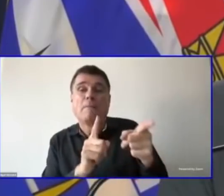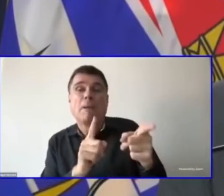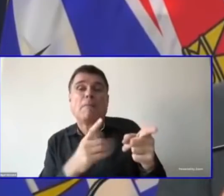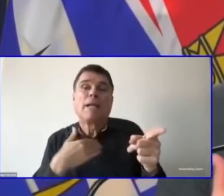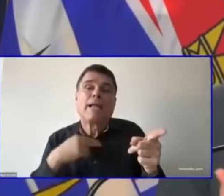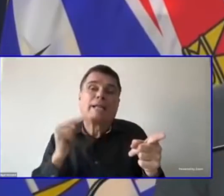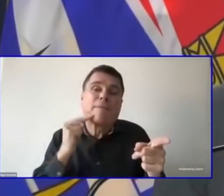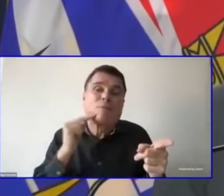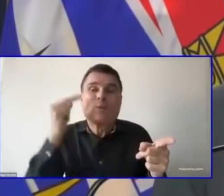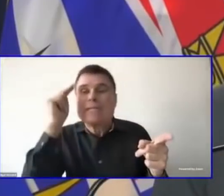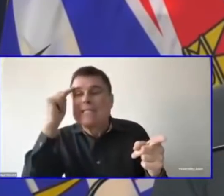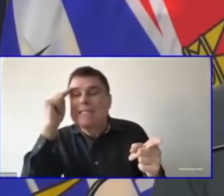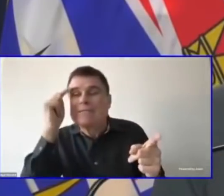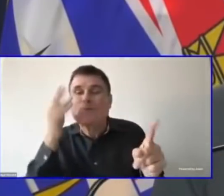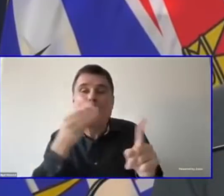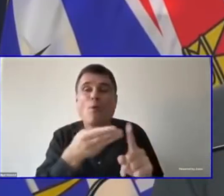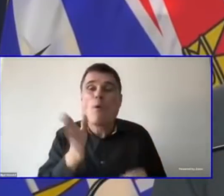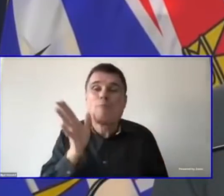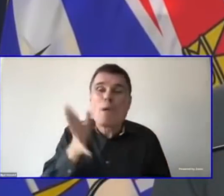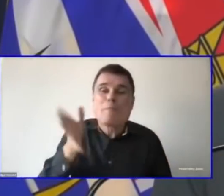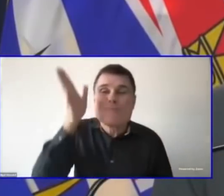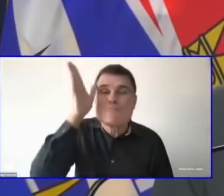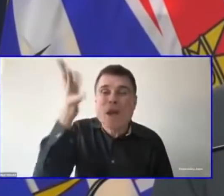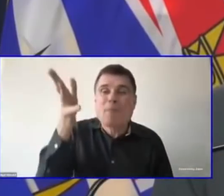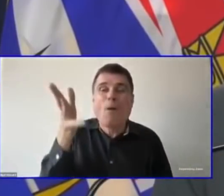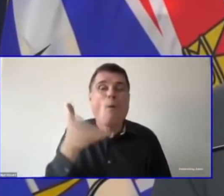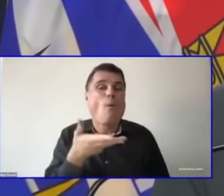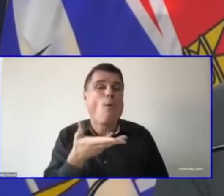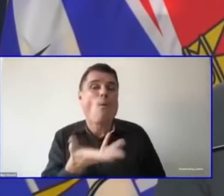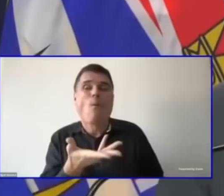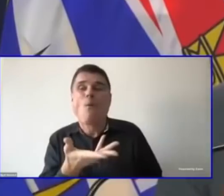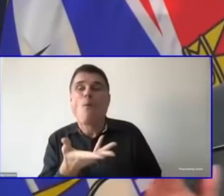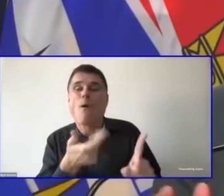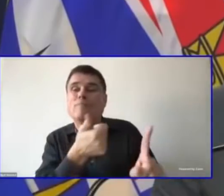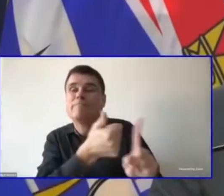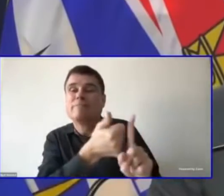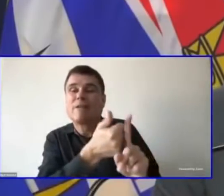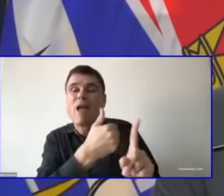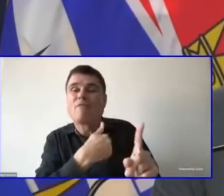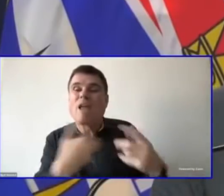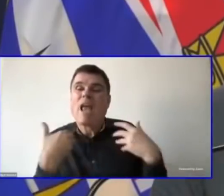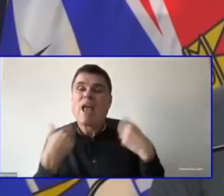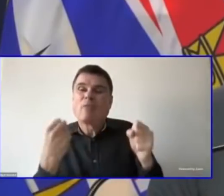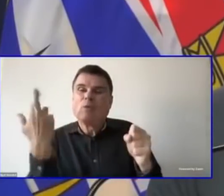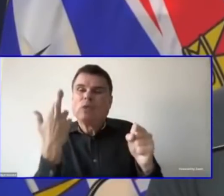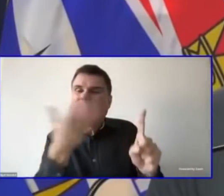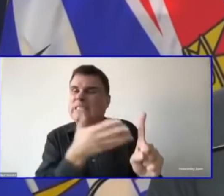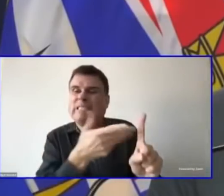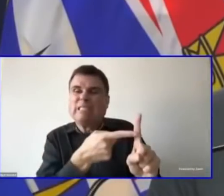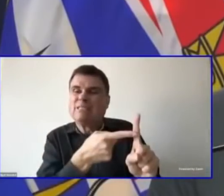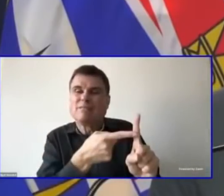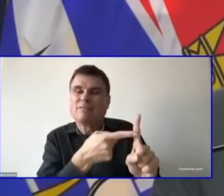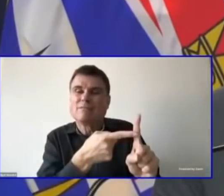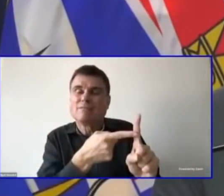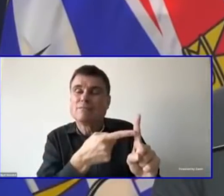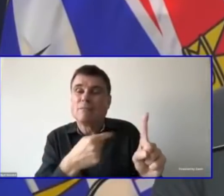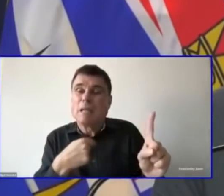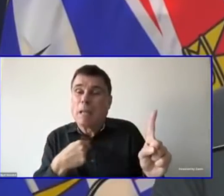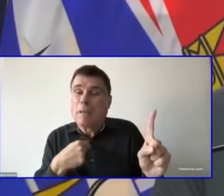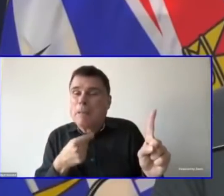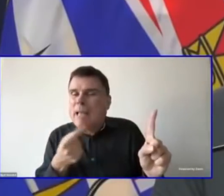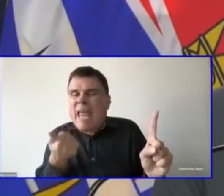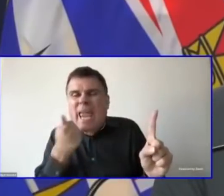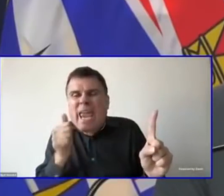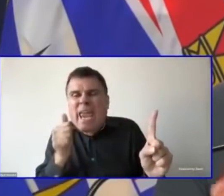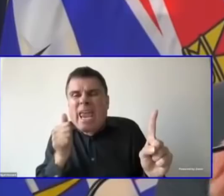or people who might have more severe illness if they get sick with this. If you have any symptoms, stay away from the gatherings